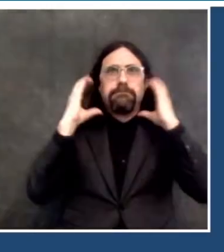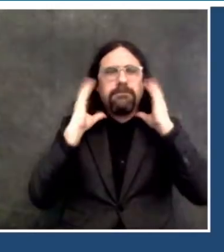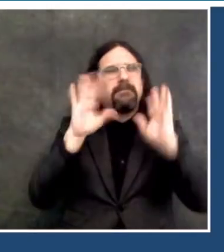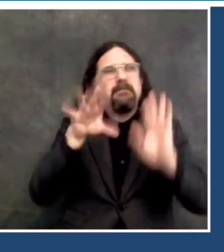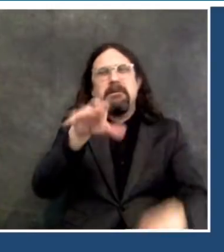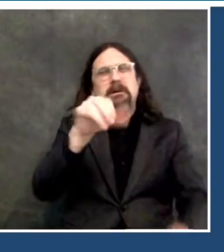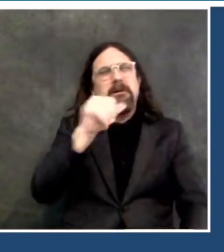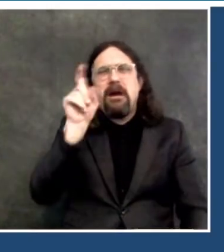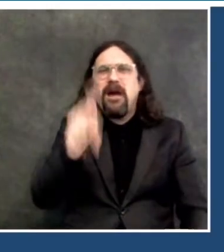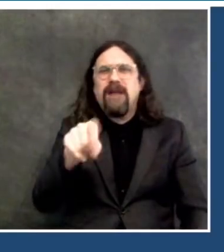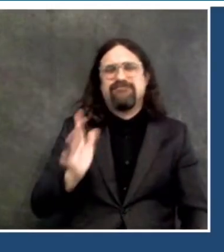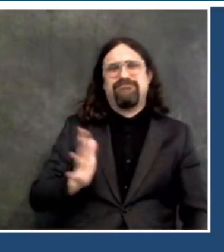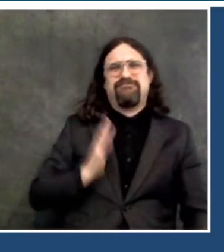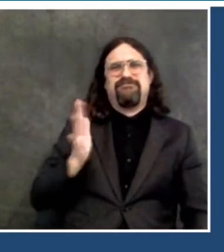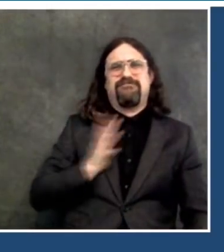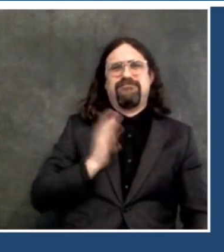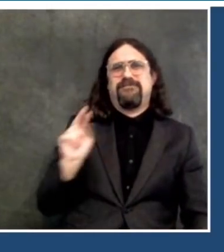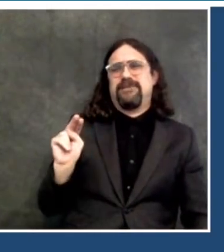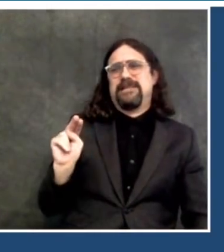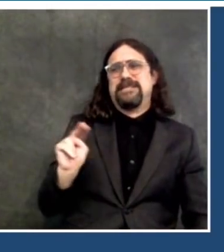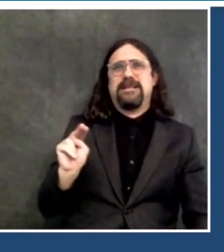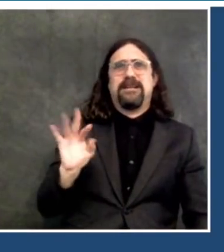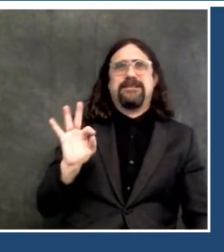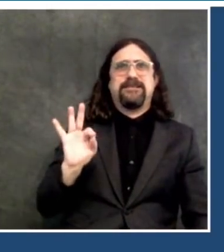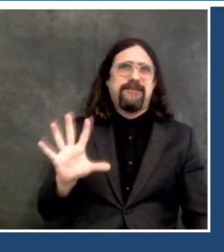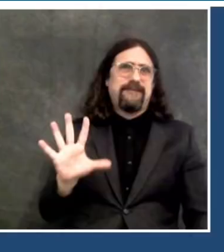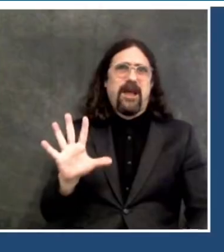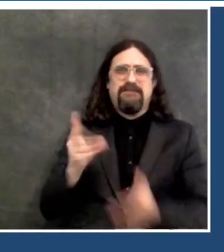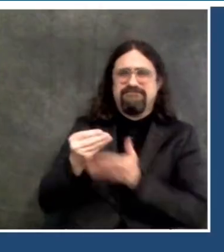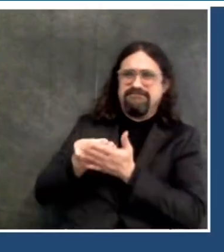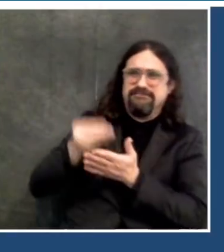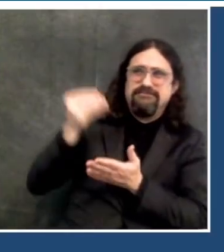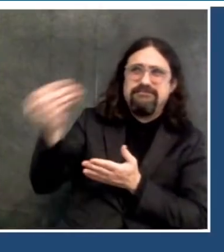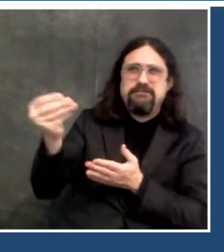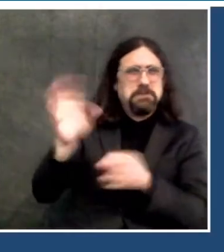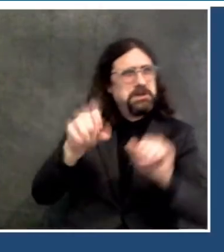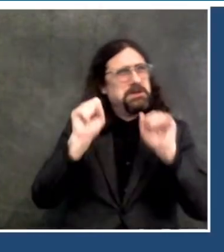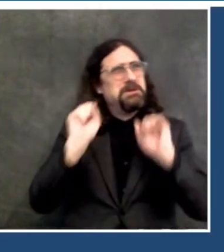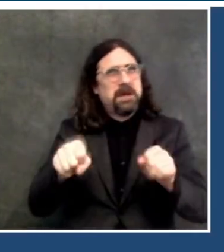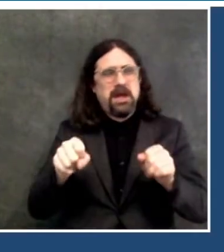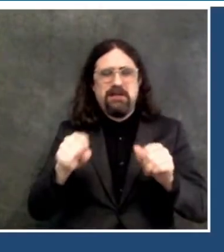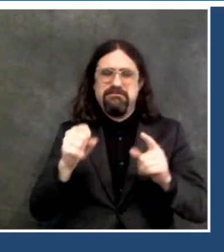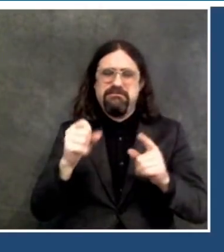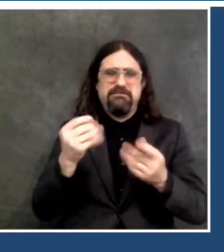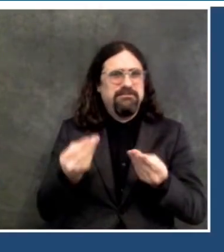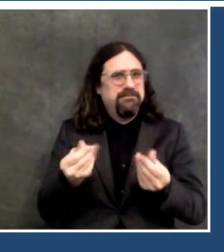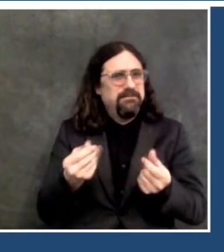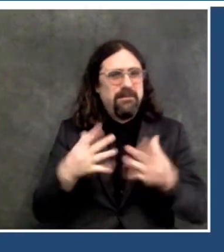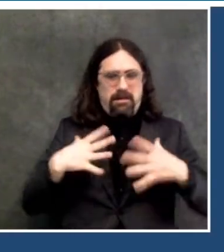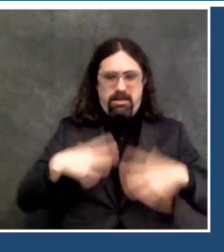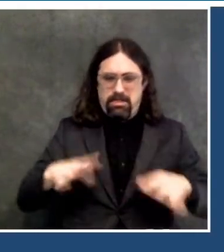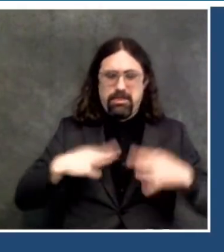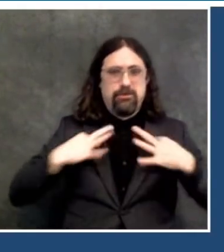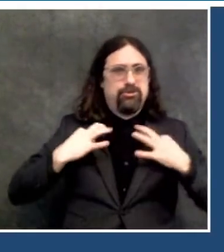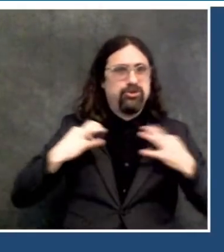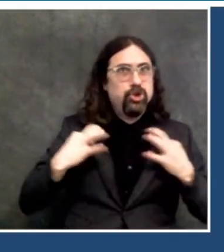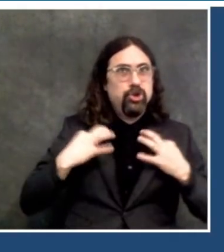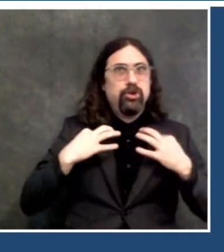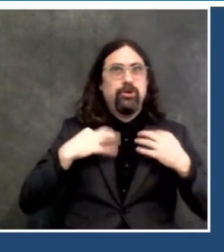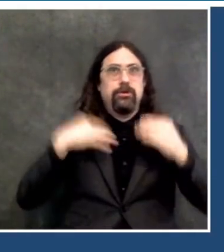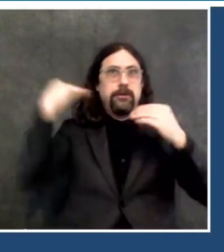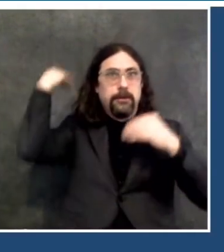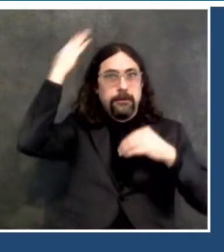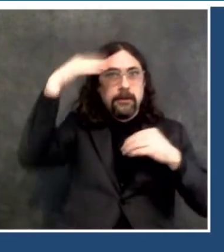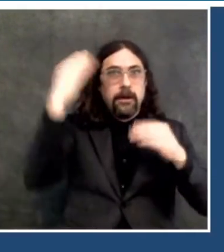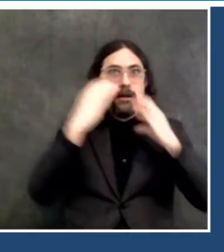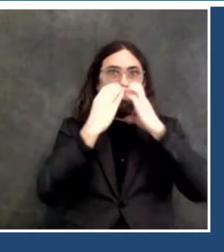of masks that our first responders need, that our healthcare workers need. Don't use those. I can't be clearer. Leave those alone.